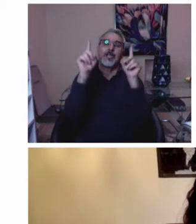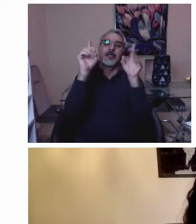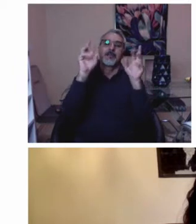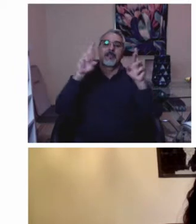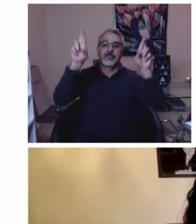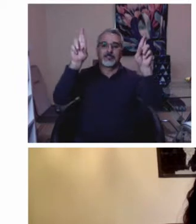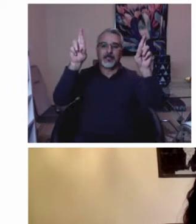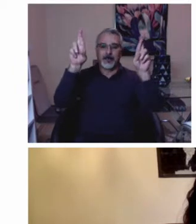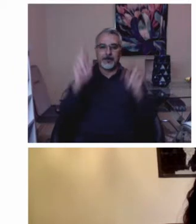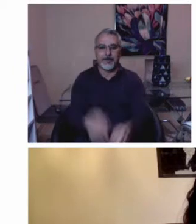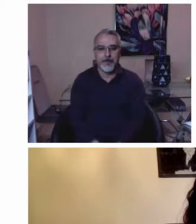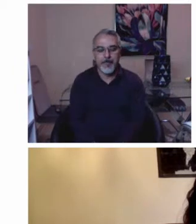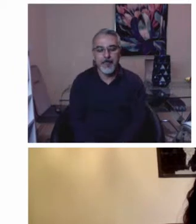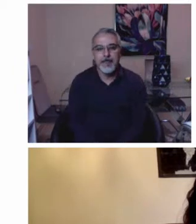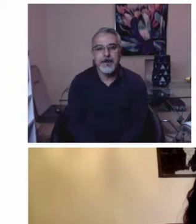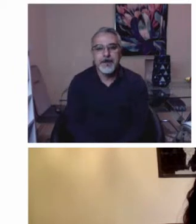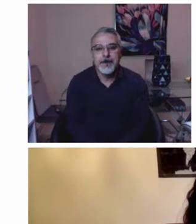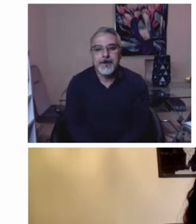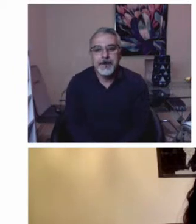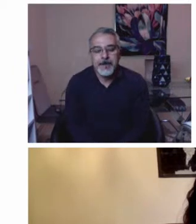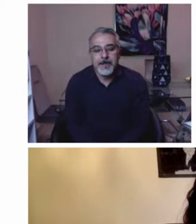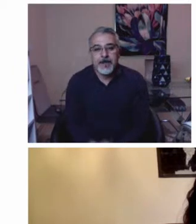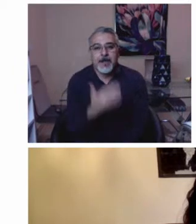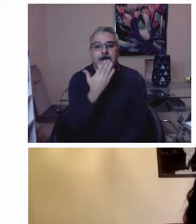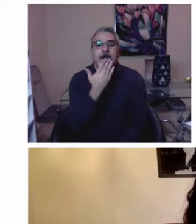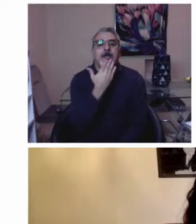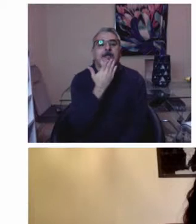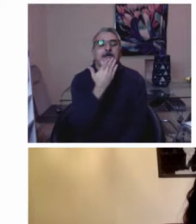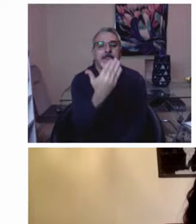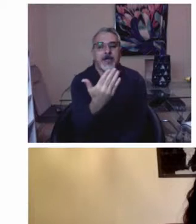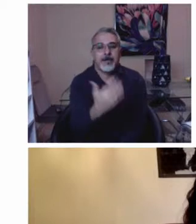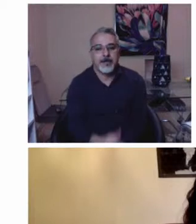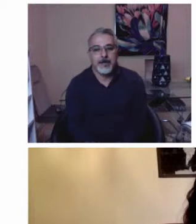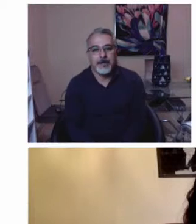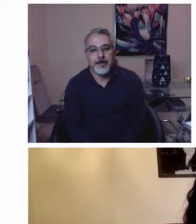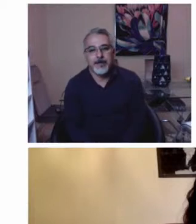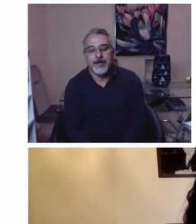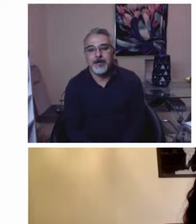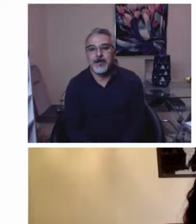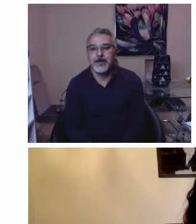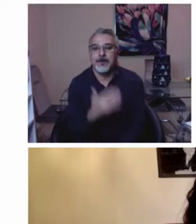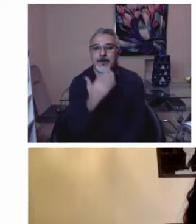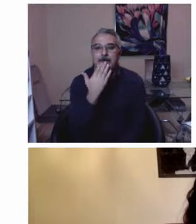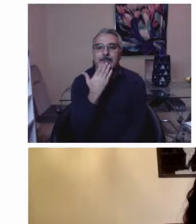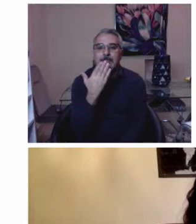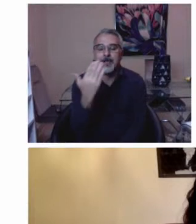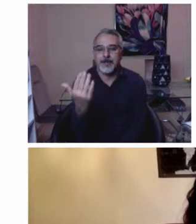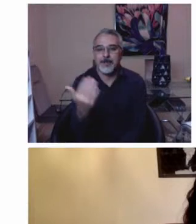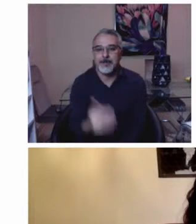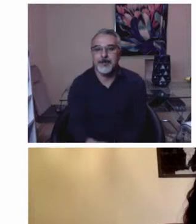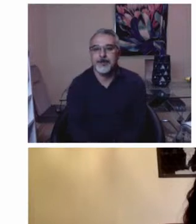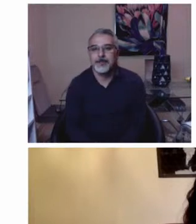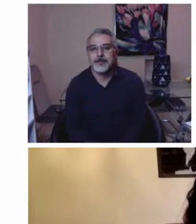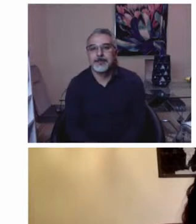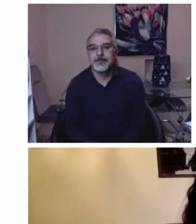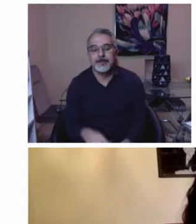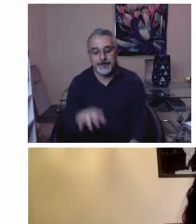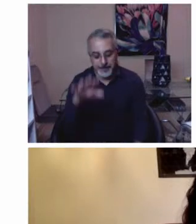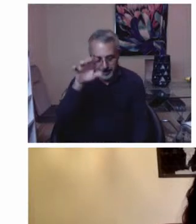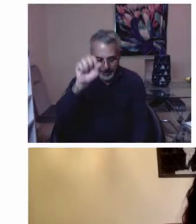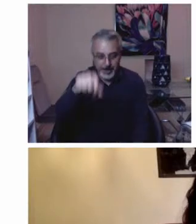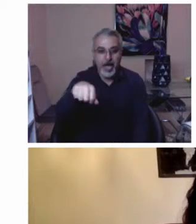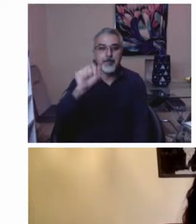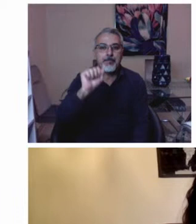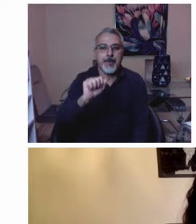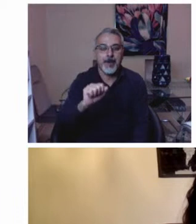hearing coming quite strongly from your contribution and also others is this dual kind of balance, right? That there is particularly important for